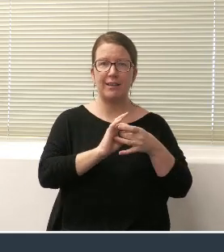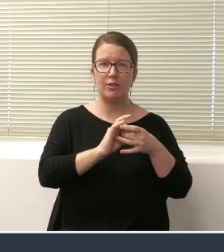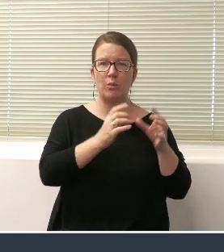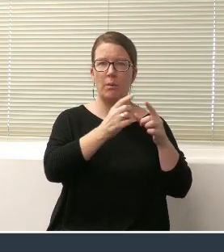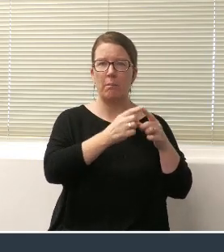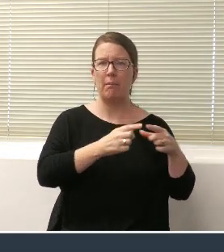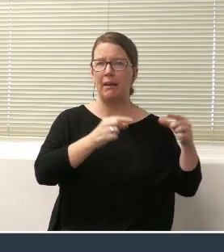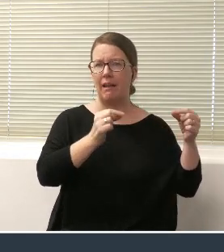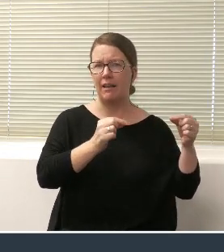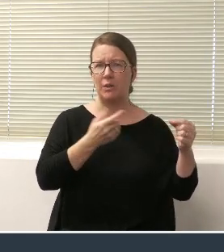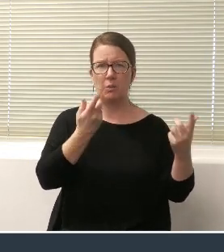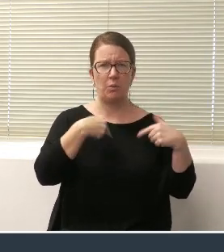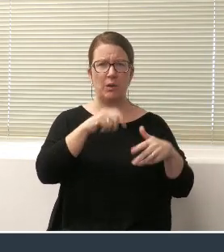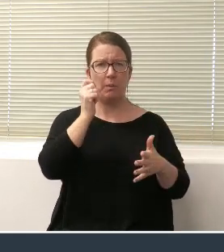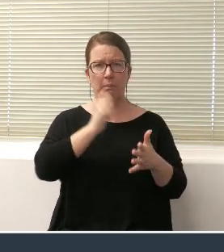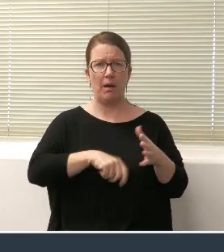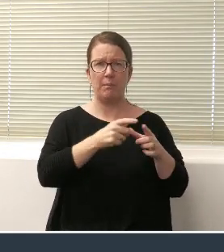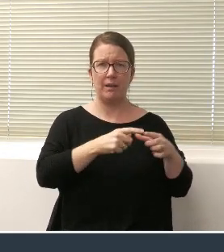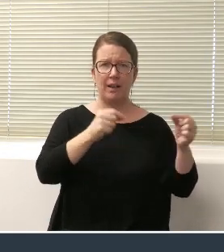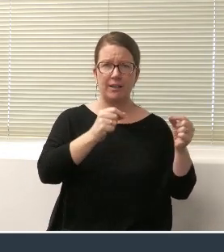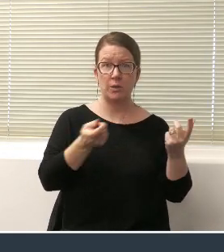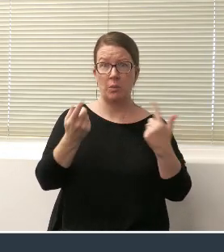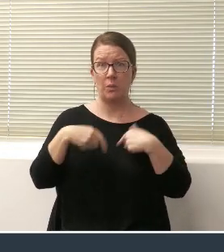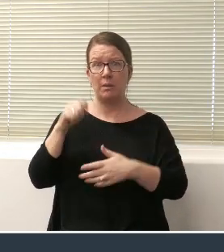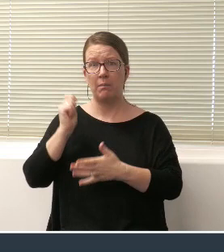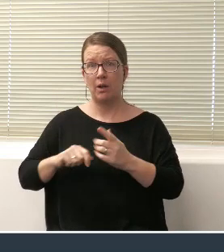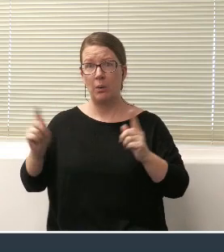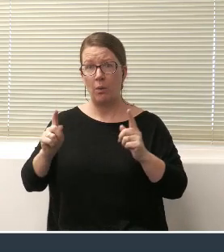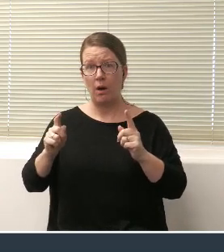purchase bananas for a rule. We purchase pipes and pumps.